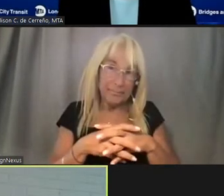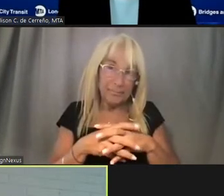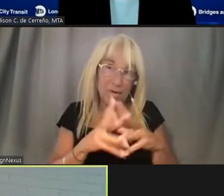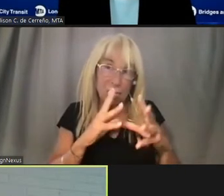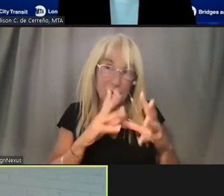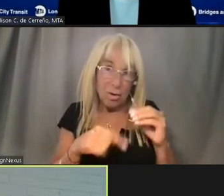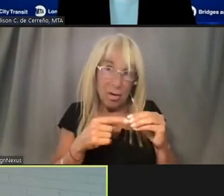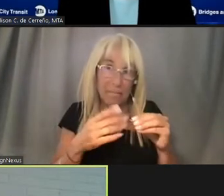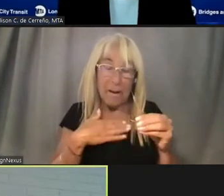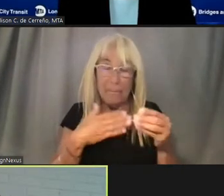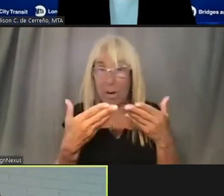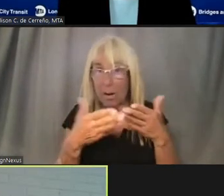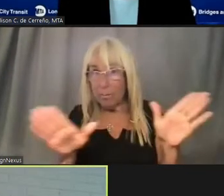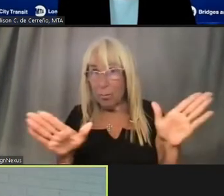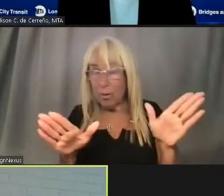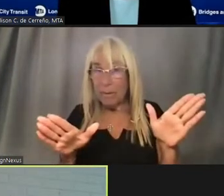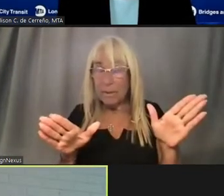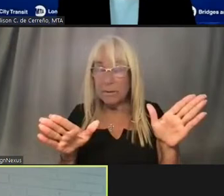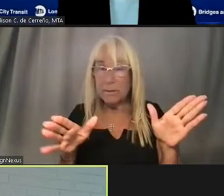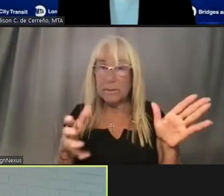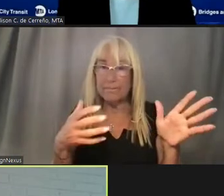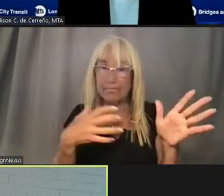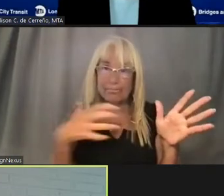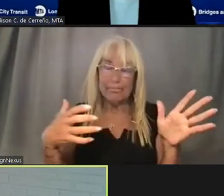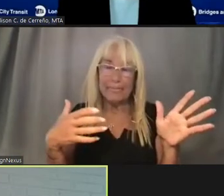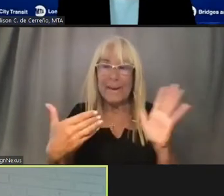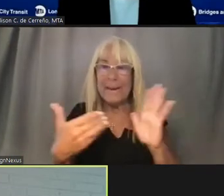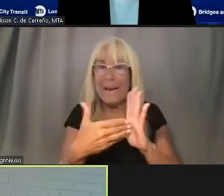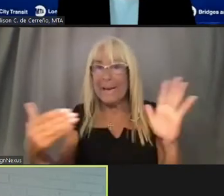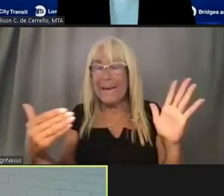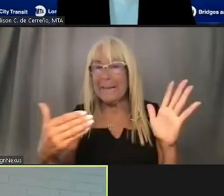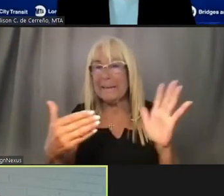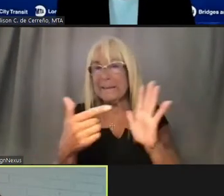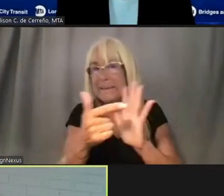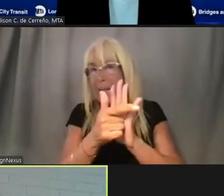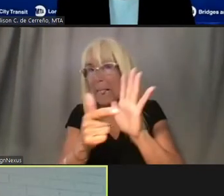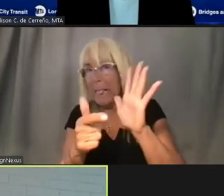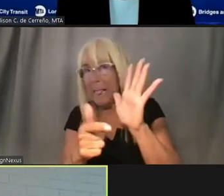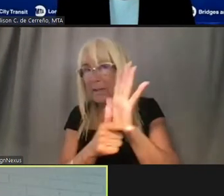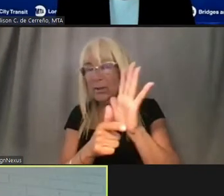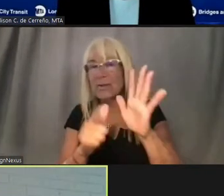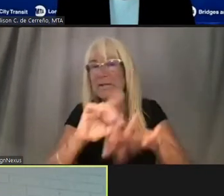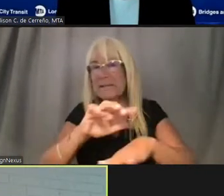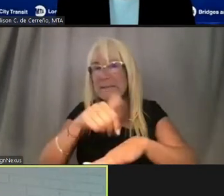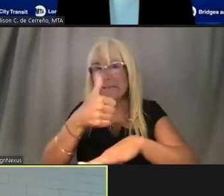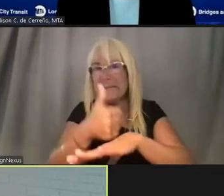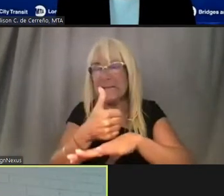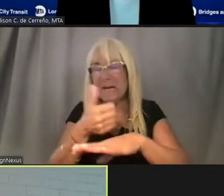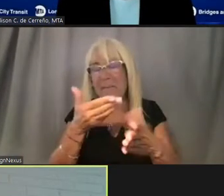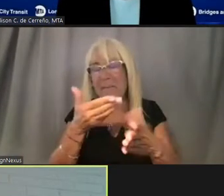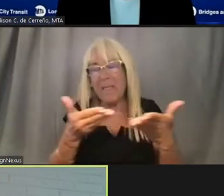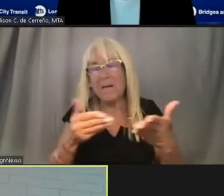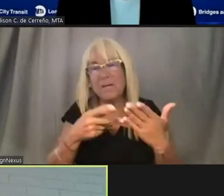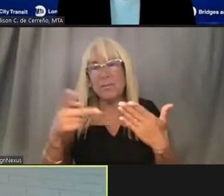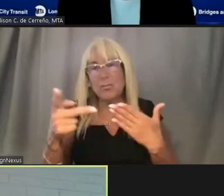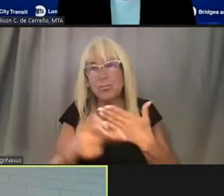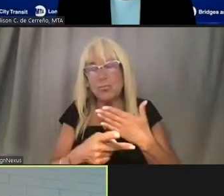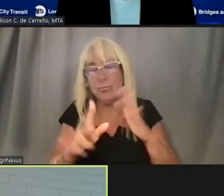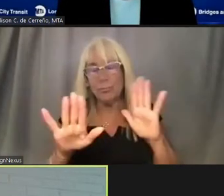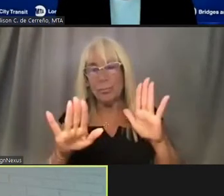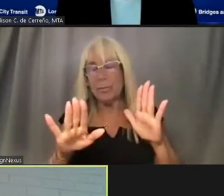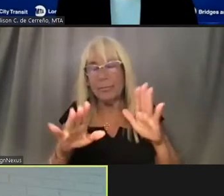broad-based opposition I voted against uh the legislation that set up this entire process but